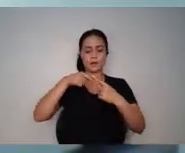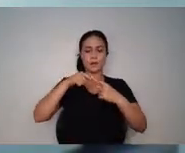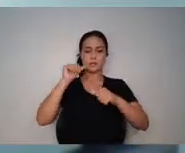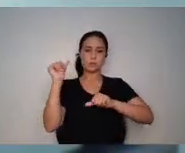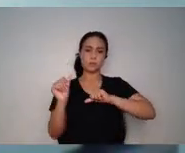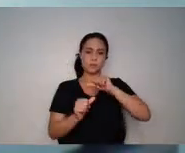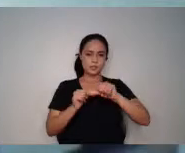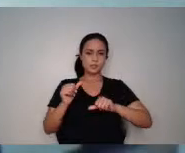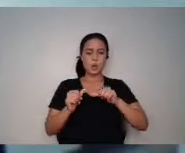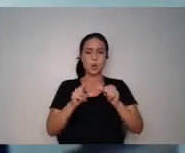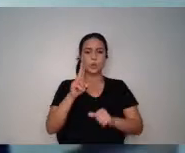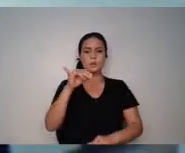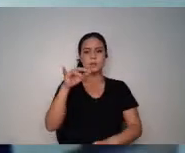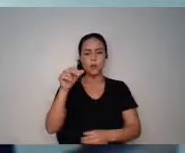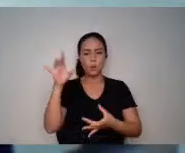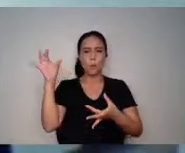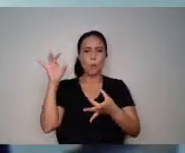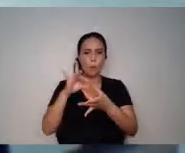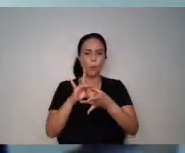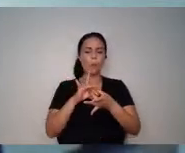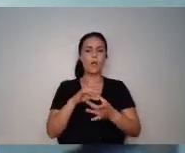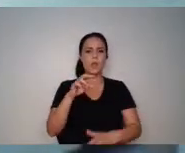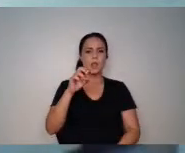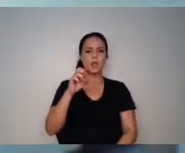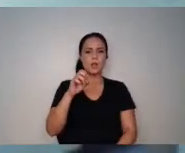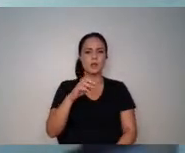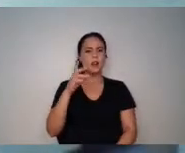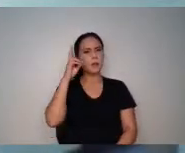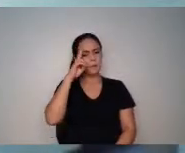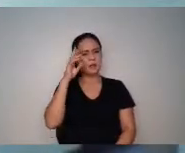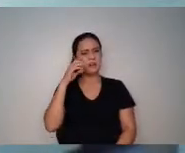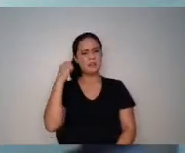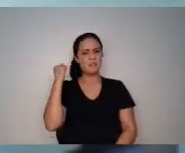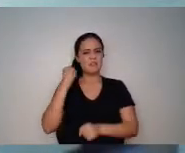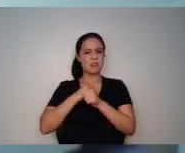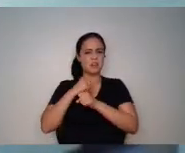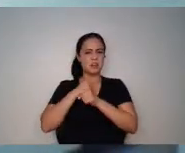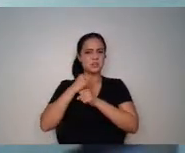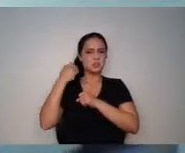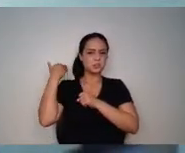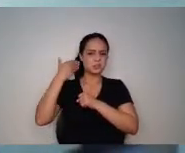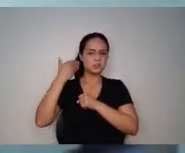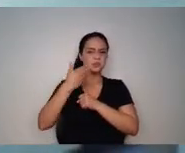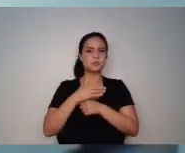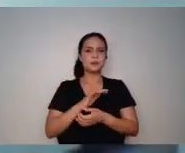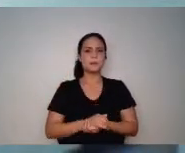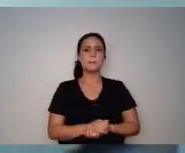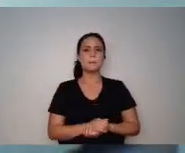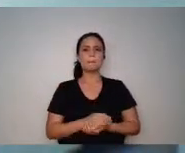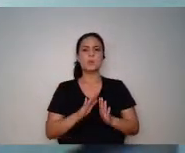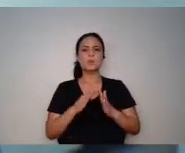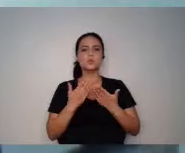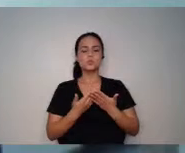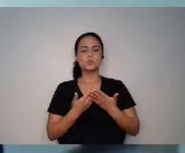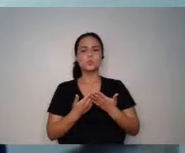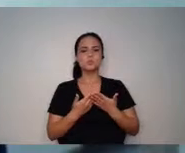as they have referenced the movement in the EU. I remember a couple of years ago,